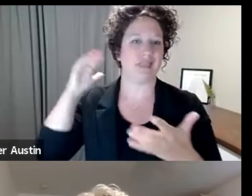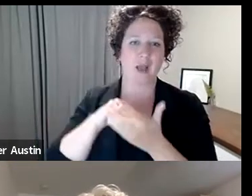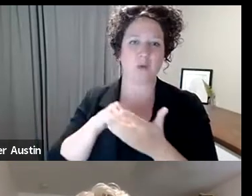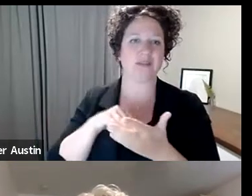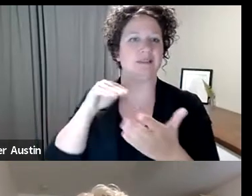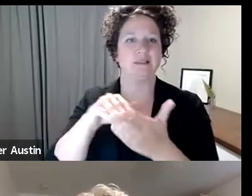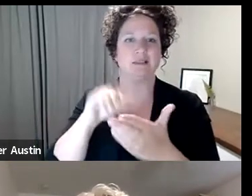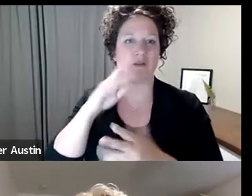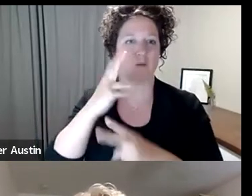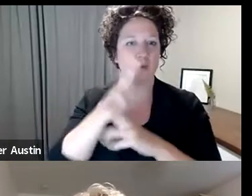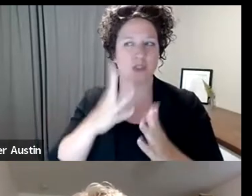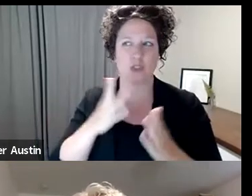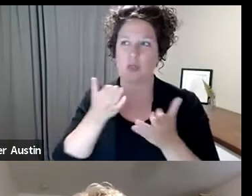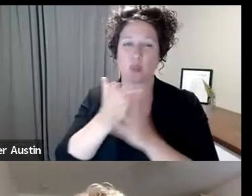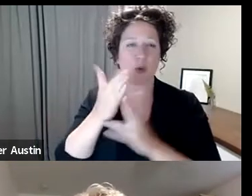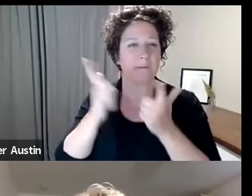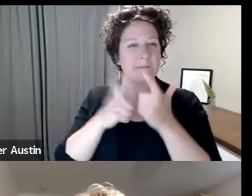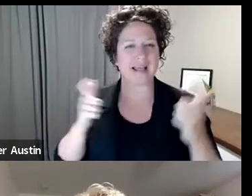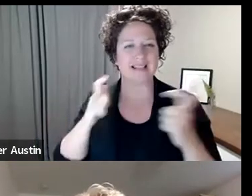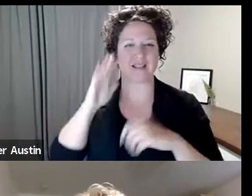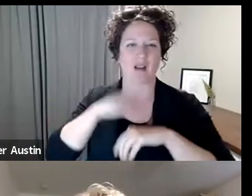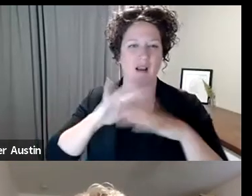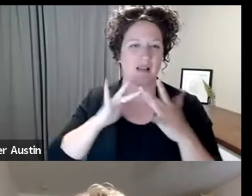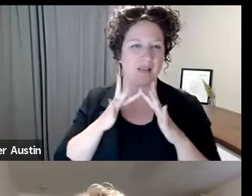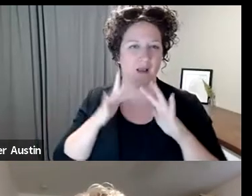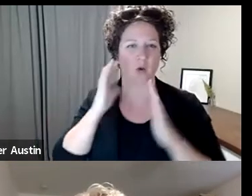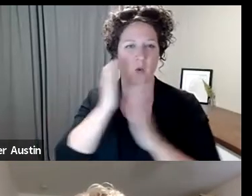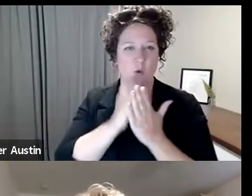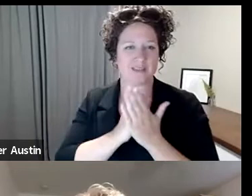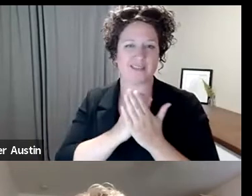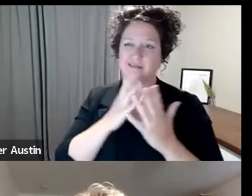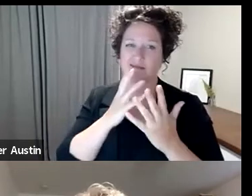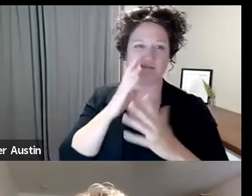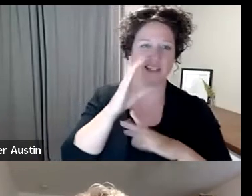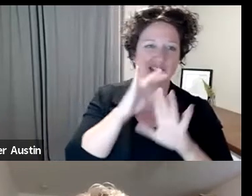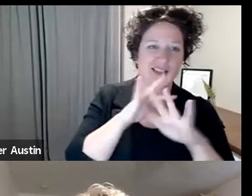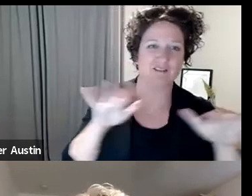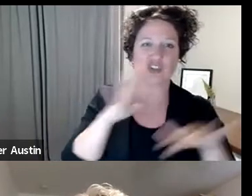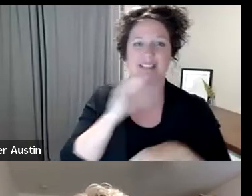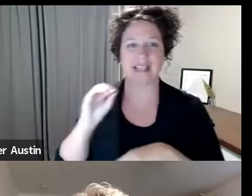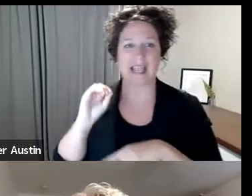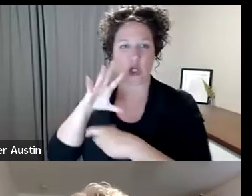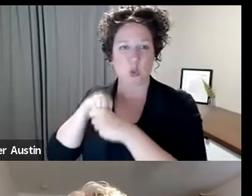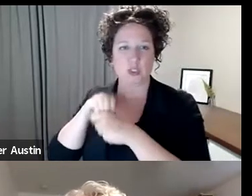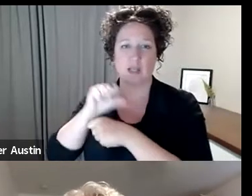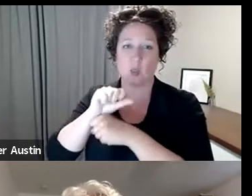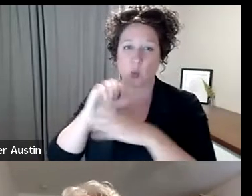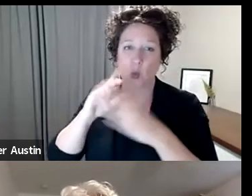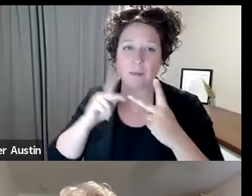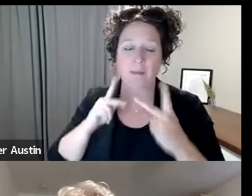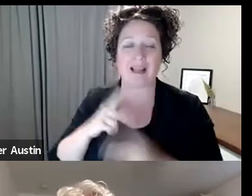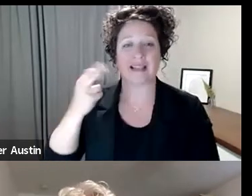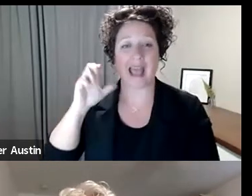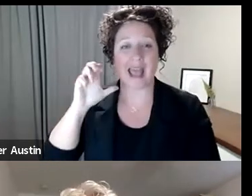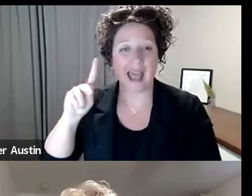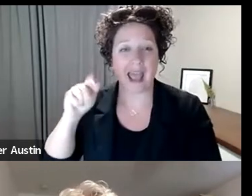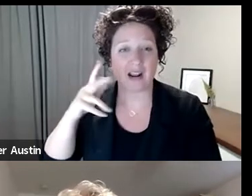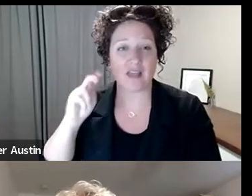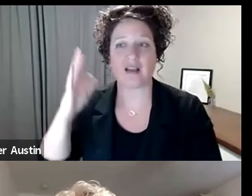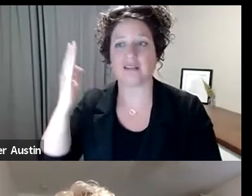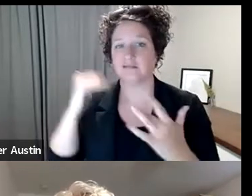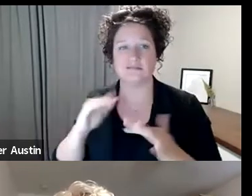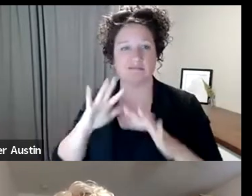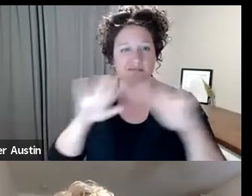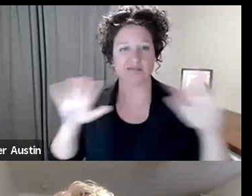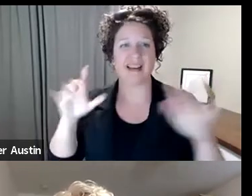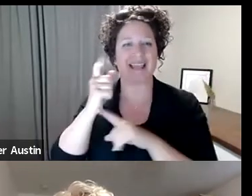massive open online courses on diversity and inclusion in the workplace, hackathons, and industry conferences, including the